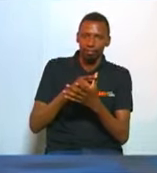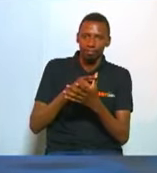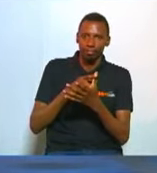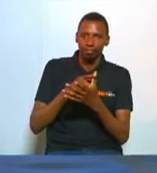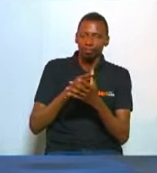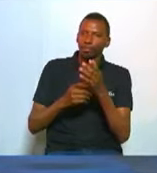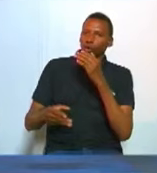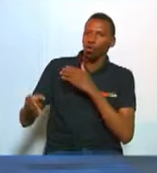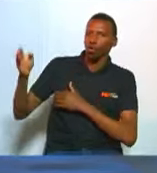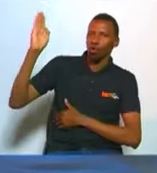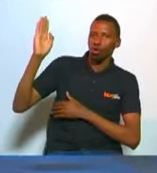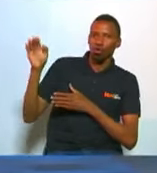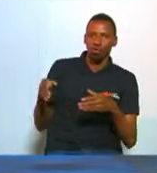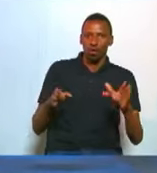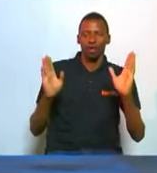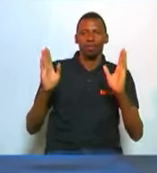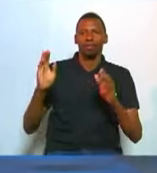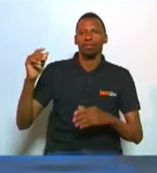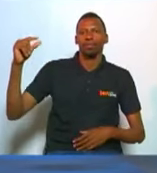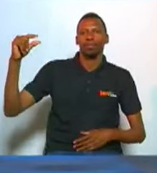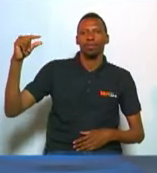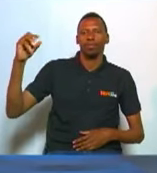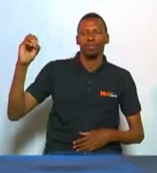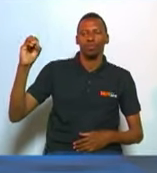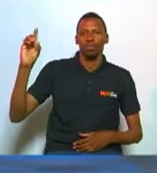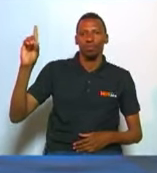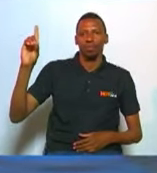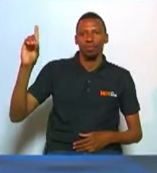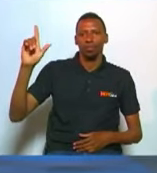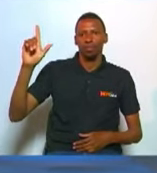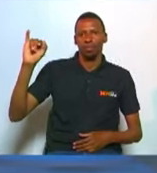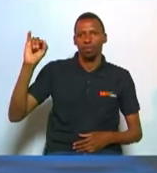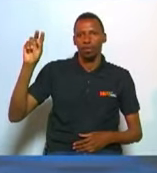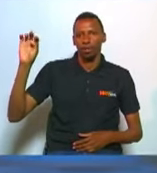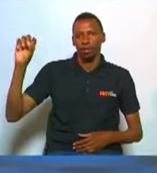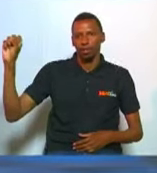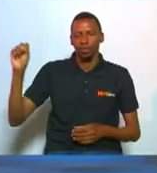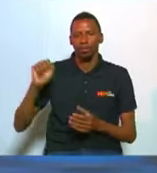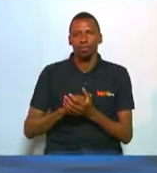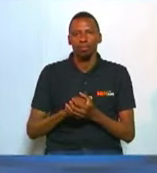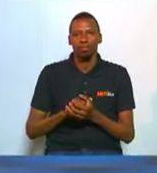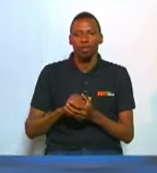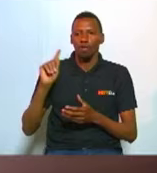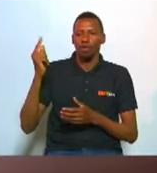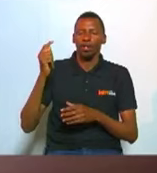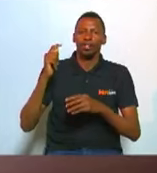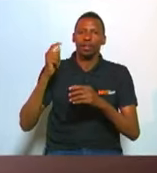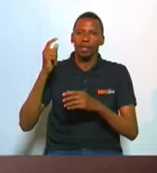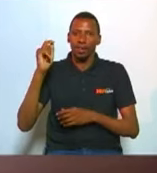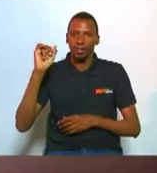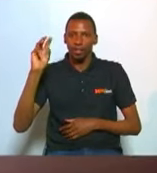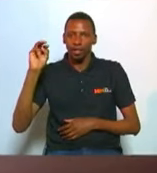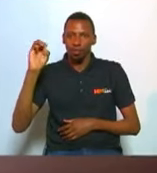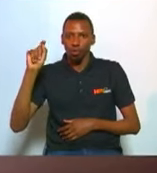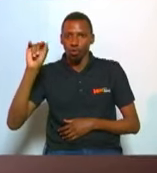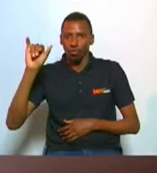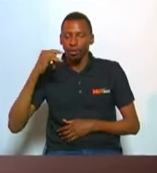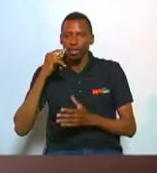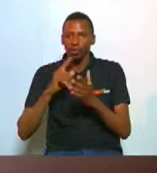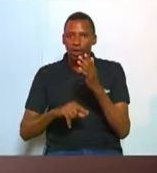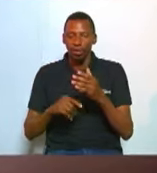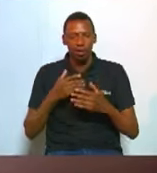that? The book of 1 Timothy chapter 4 verse 7, Good News Bible, the Bible says, but keep away from